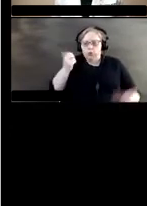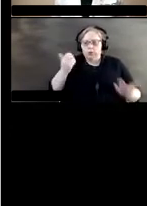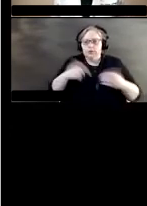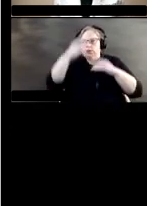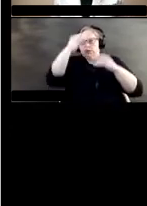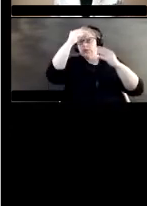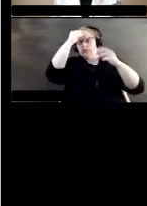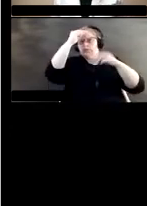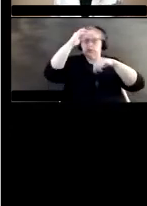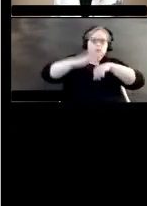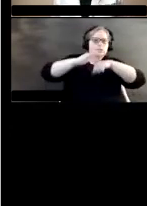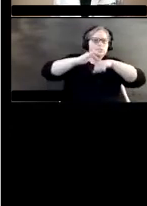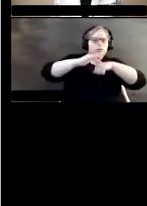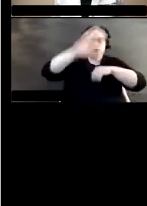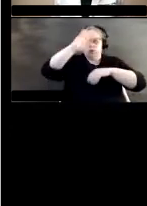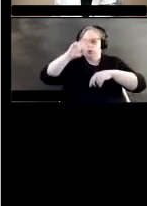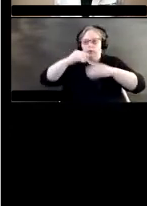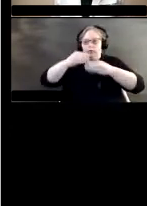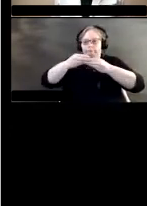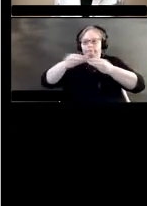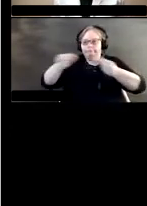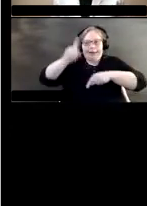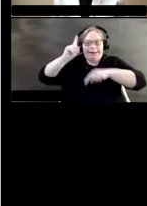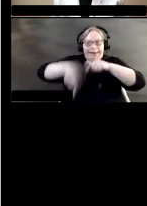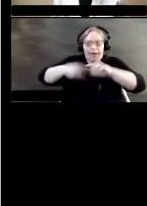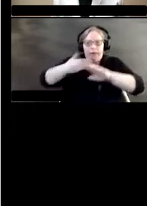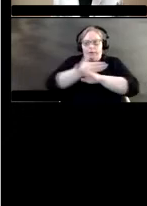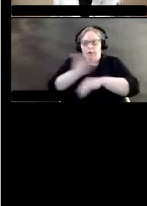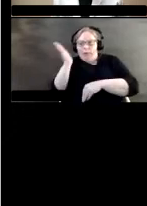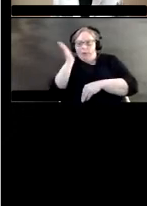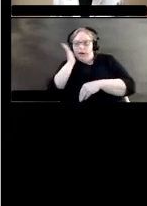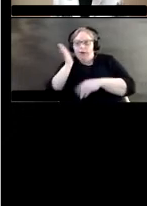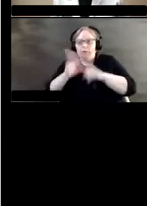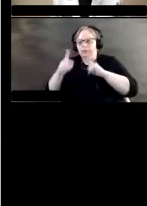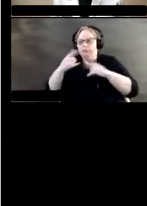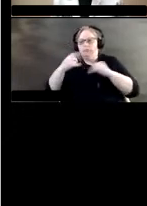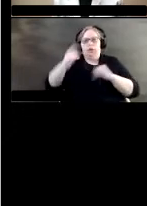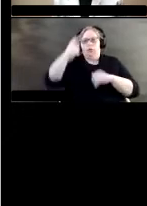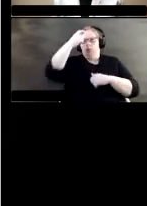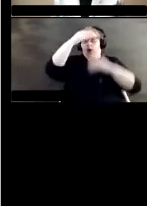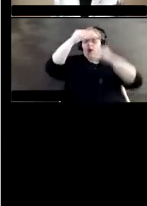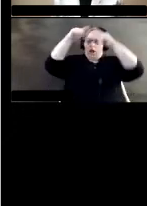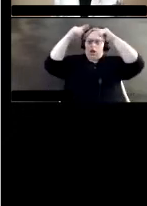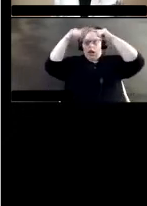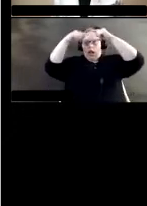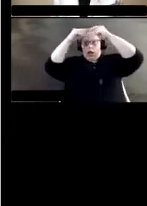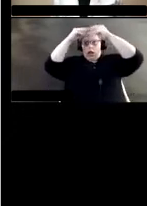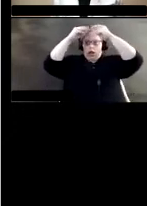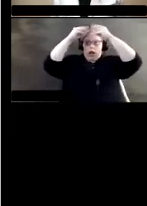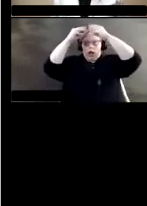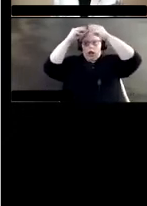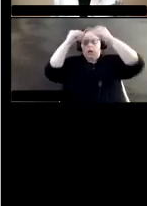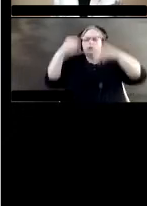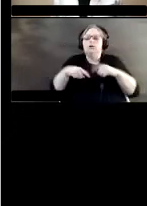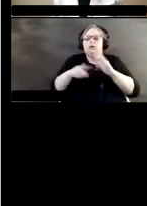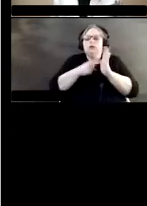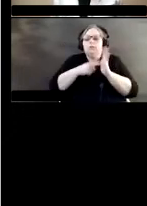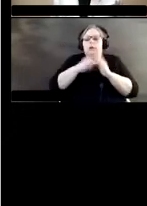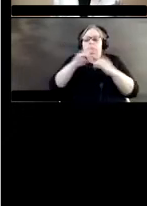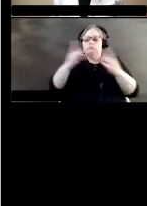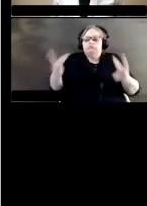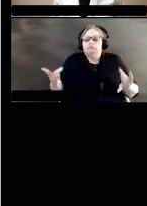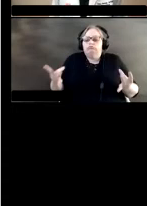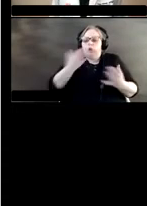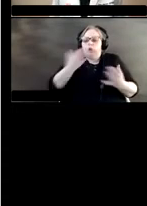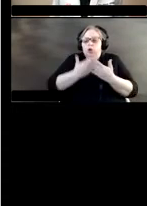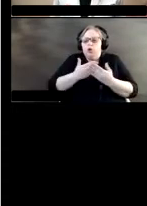mind and you know you're not going to fix it before bed, but you just can't get your brain to turn off. Well, meditation's a good way to start. And